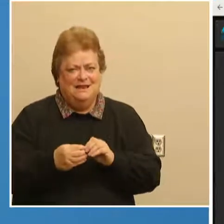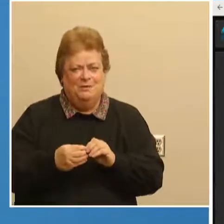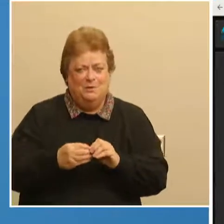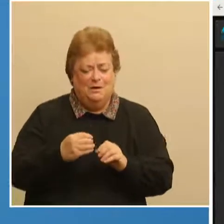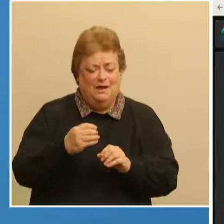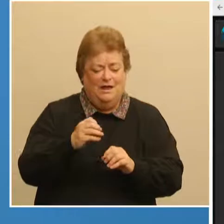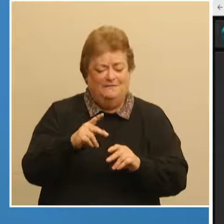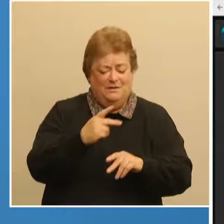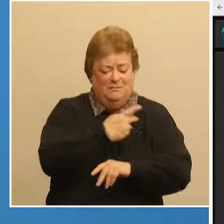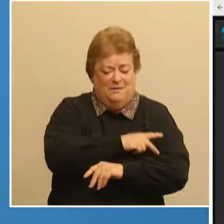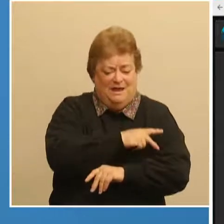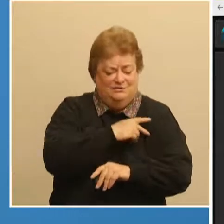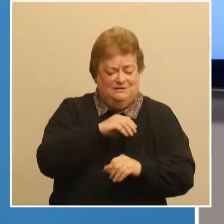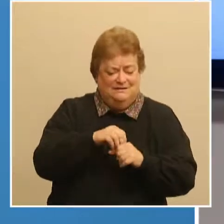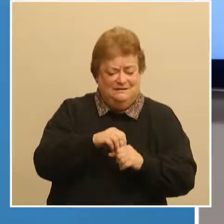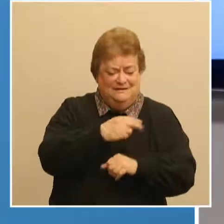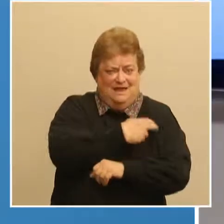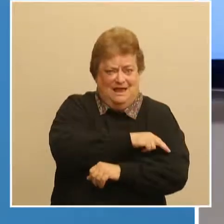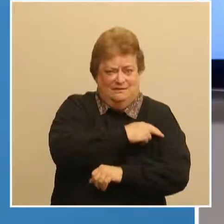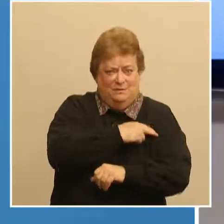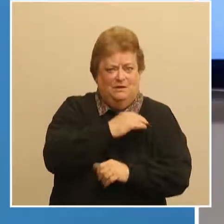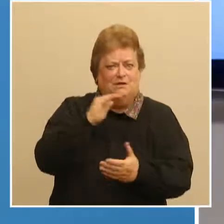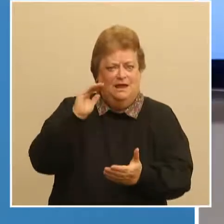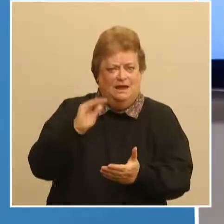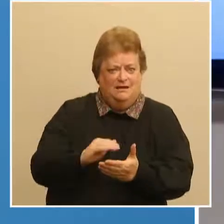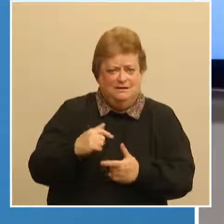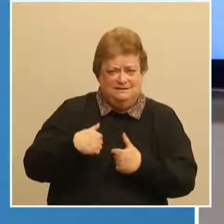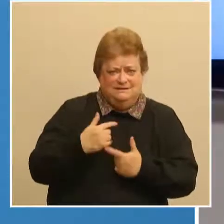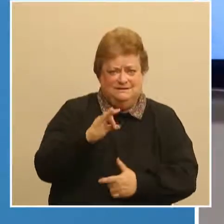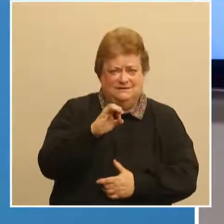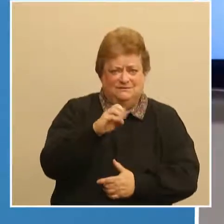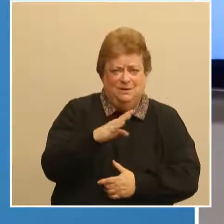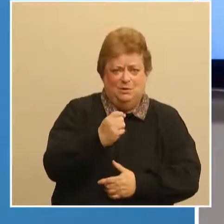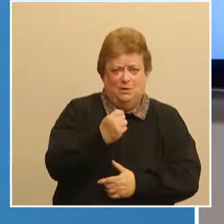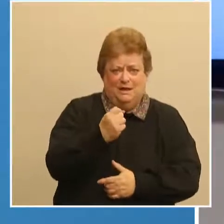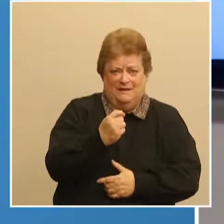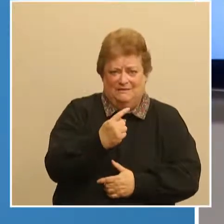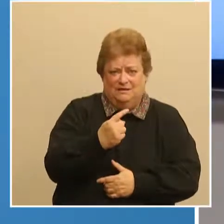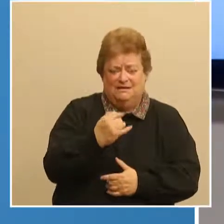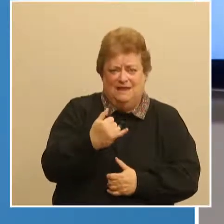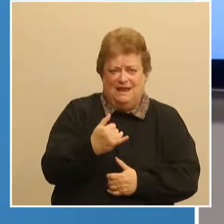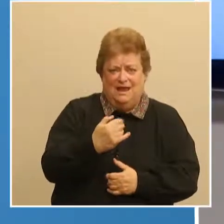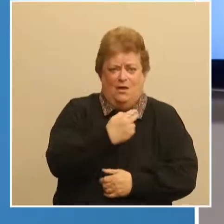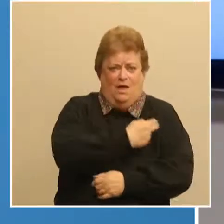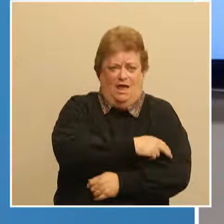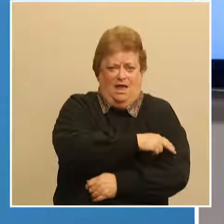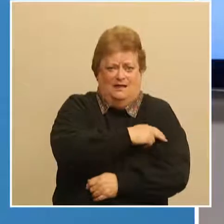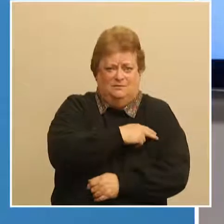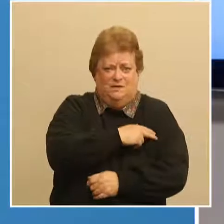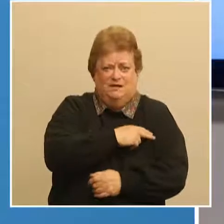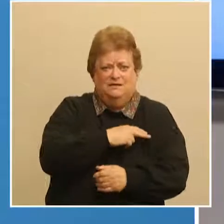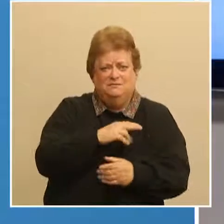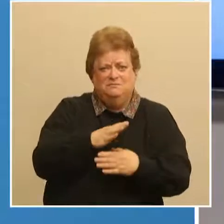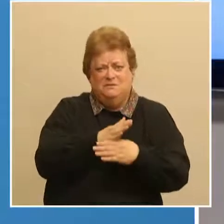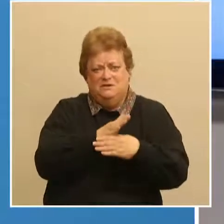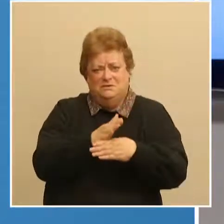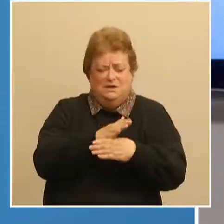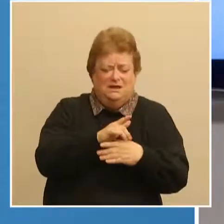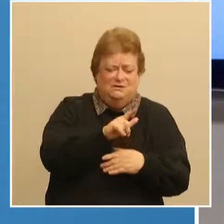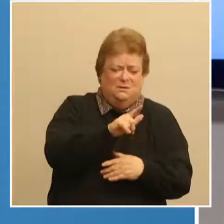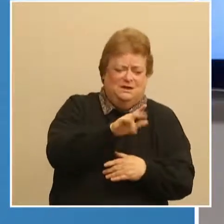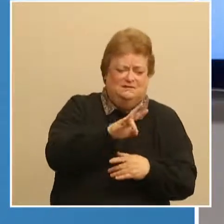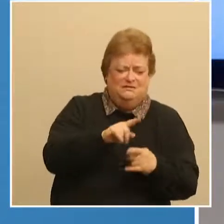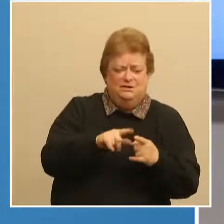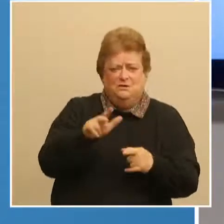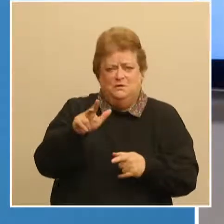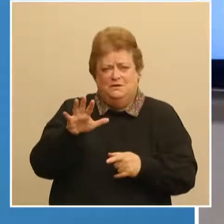patients hospitalized locally. Since February 11th, the number of local hospitalizations has fluctuated between